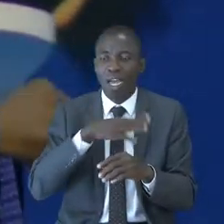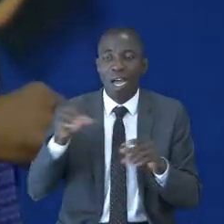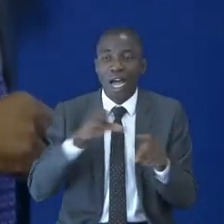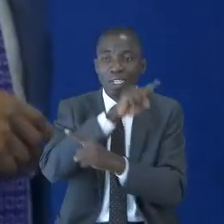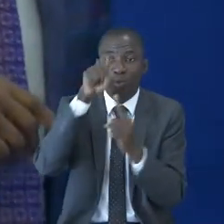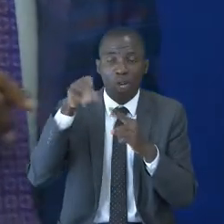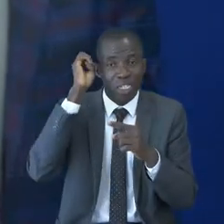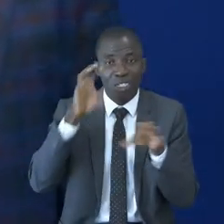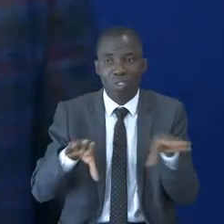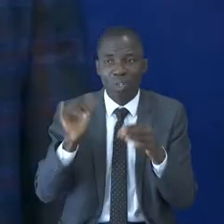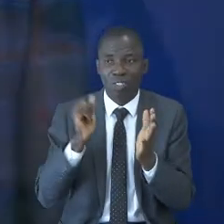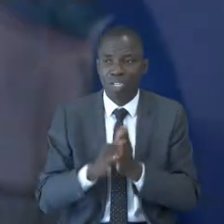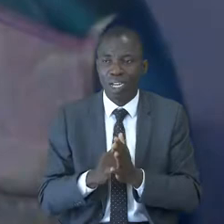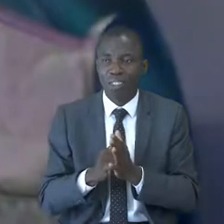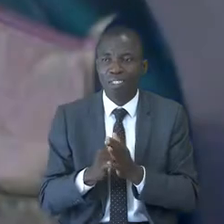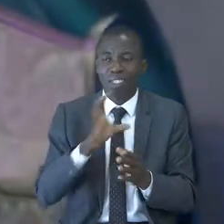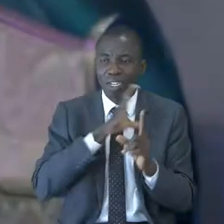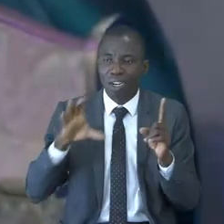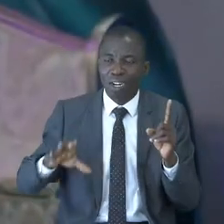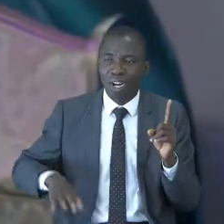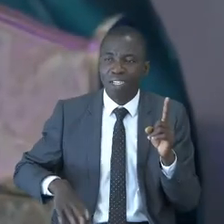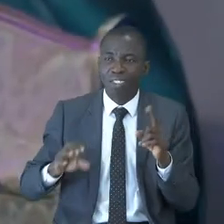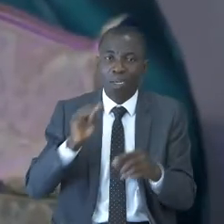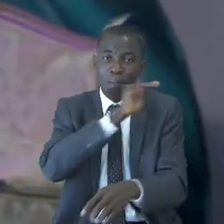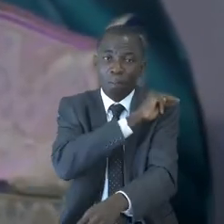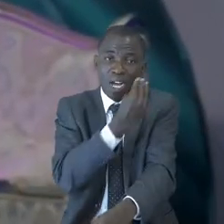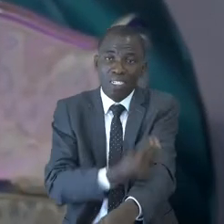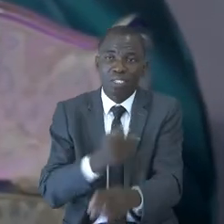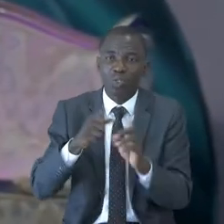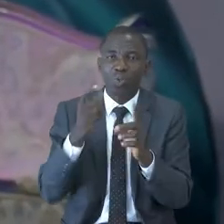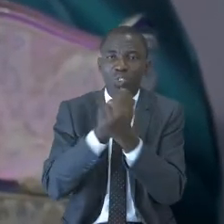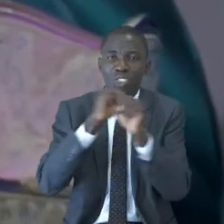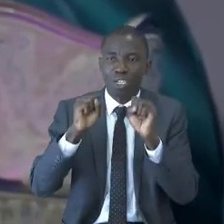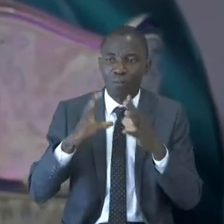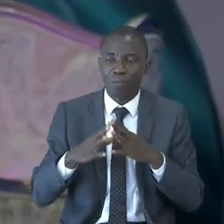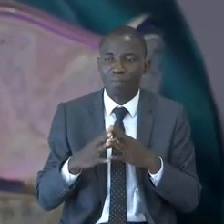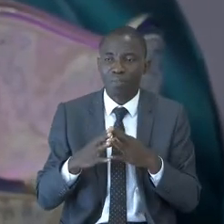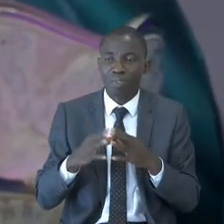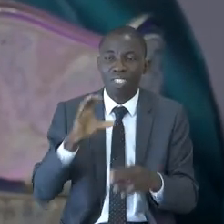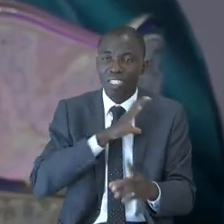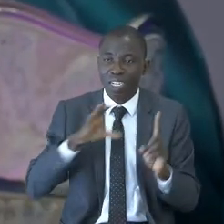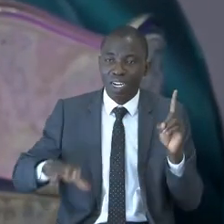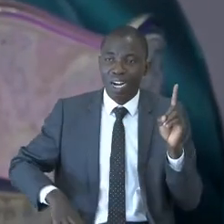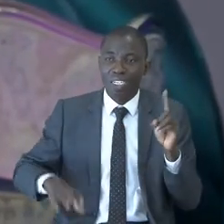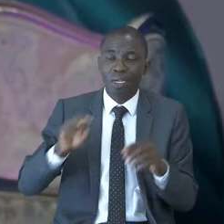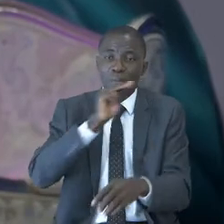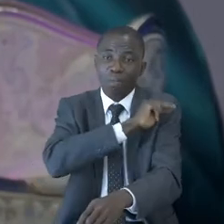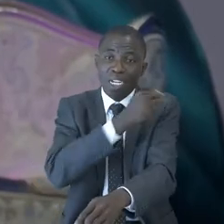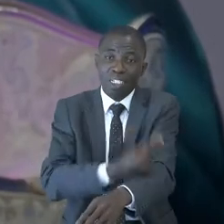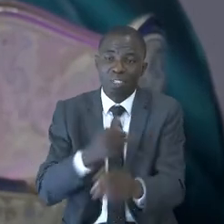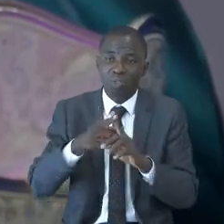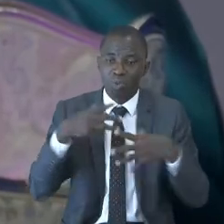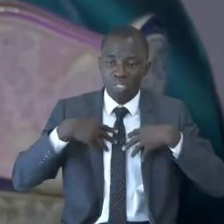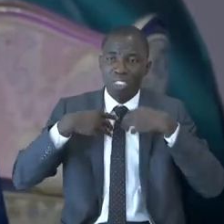does that, Christ mighty to save, Christ mighty to